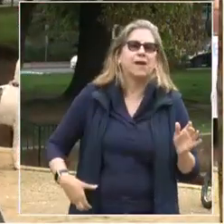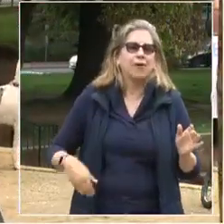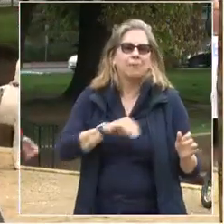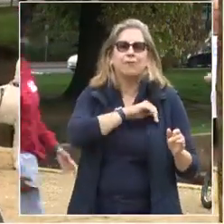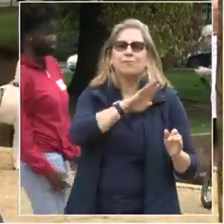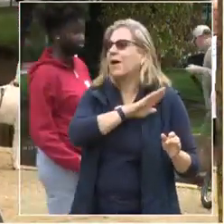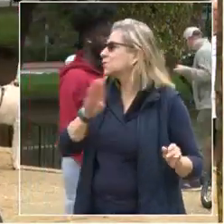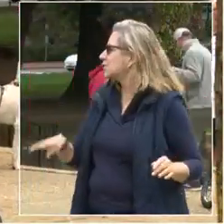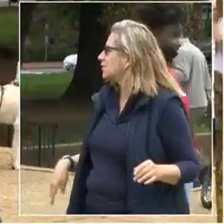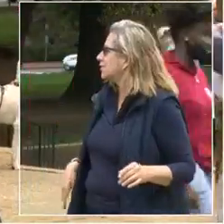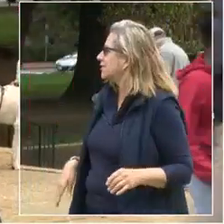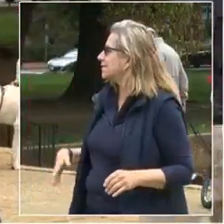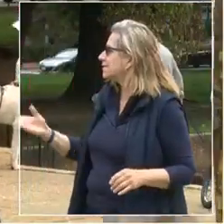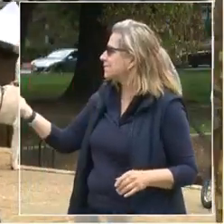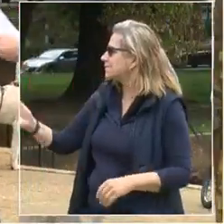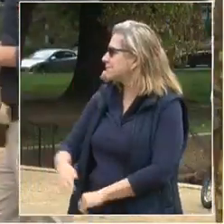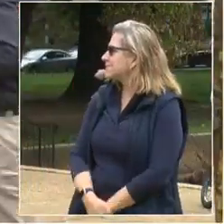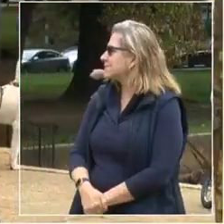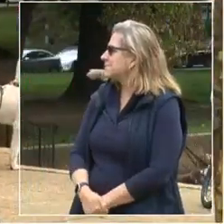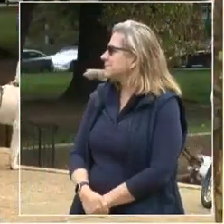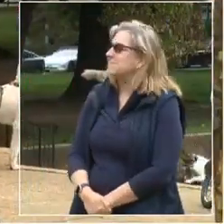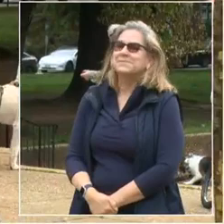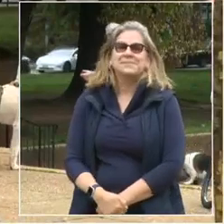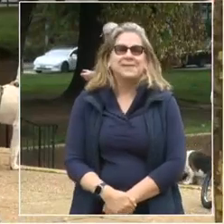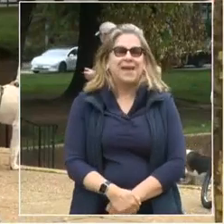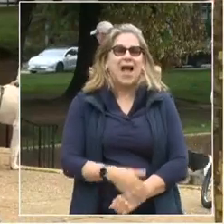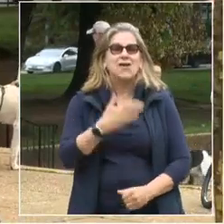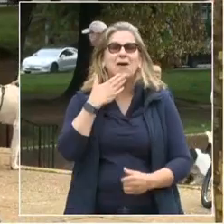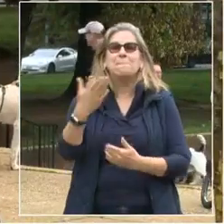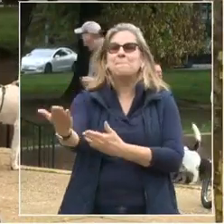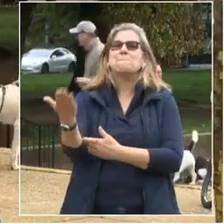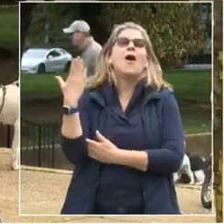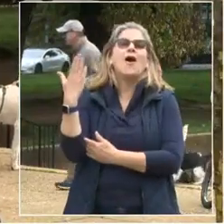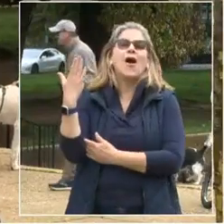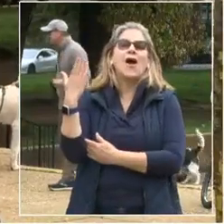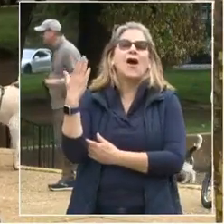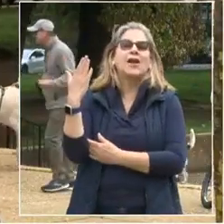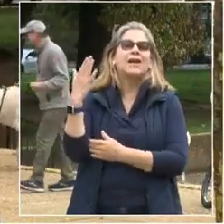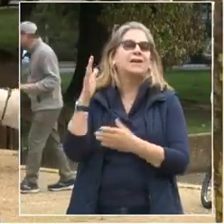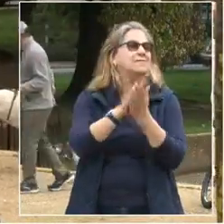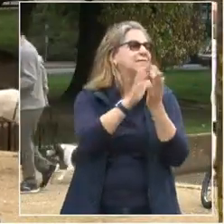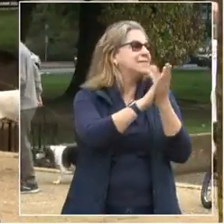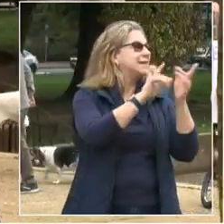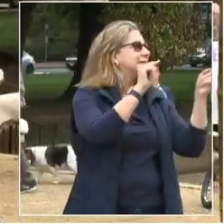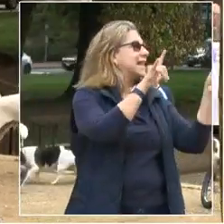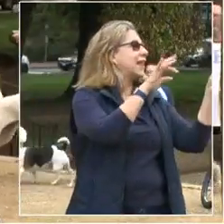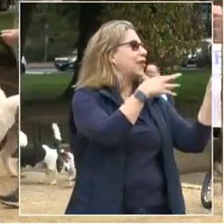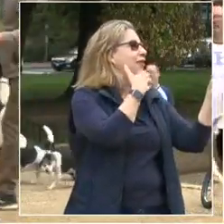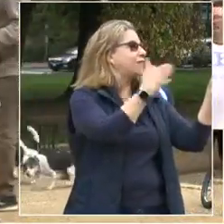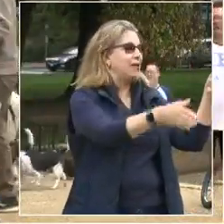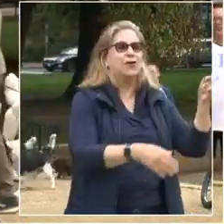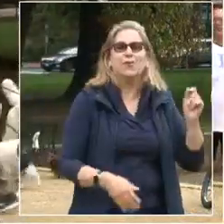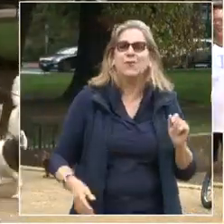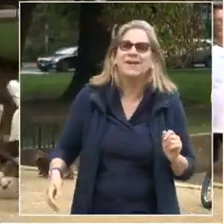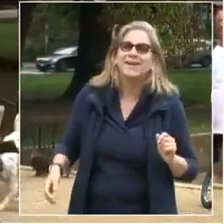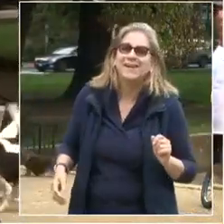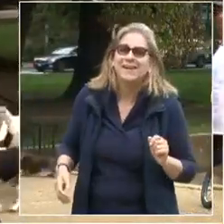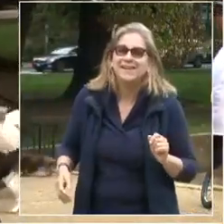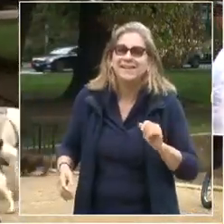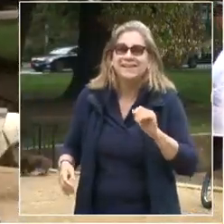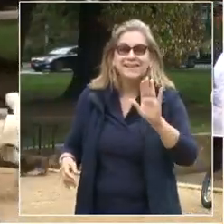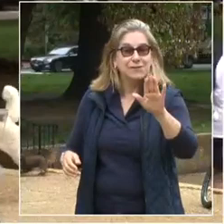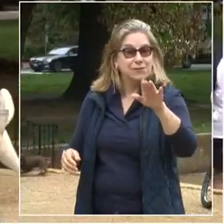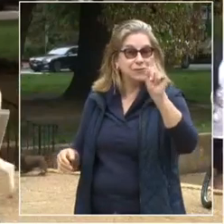Good morning, everybody. Give Taylor a big round of applause. And you should know Taylor is